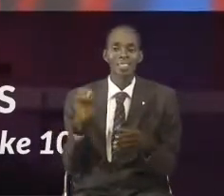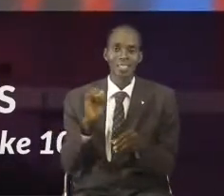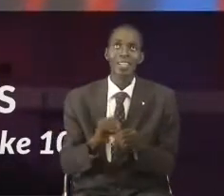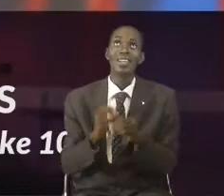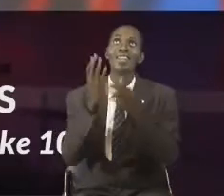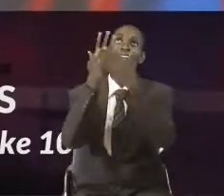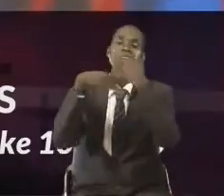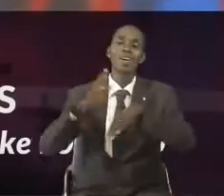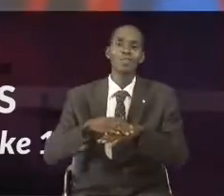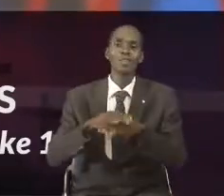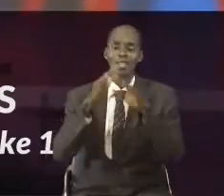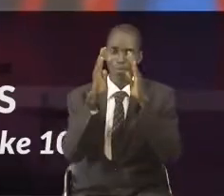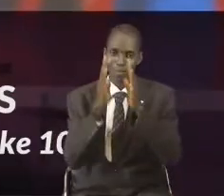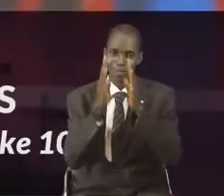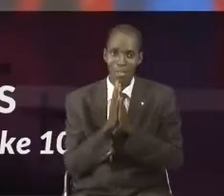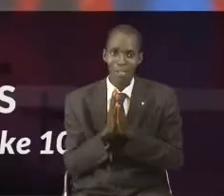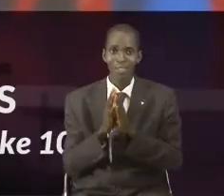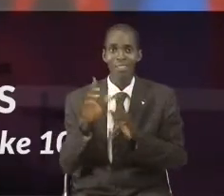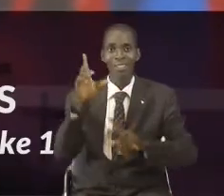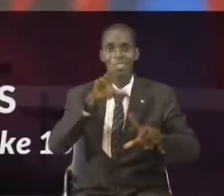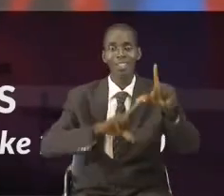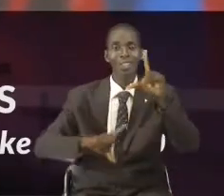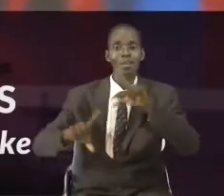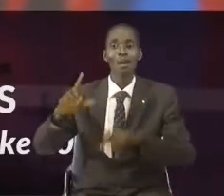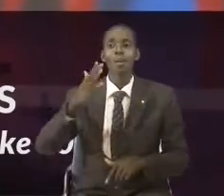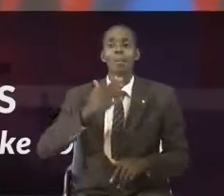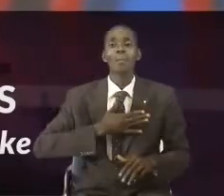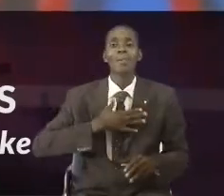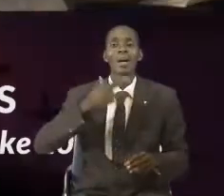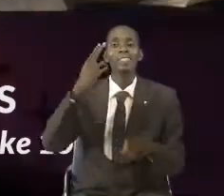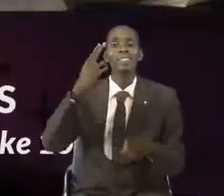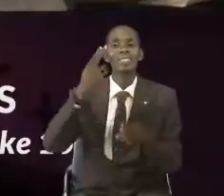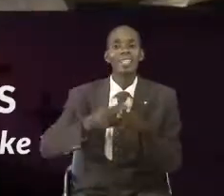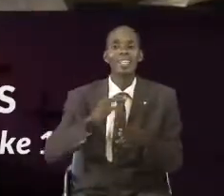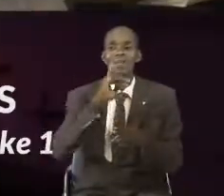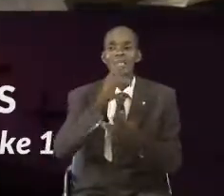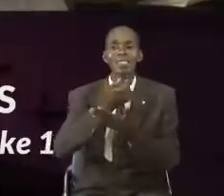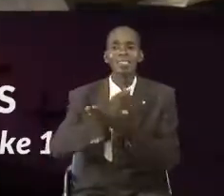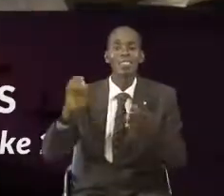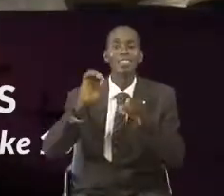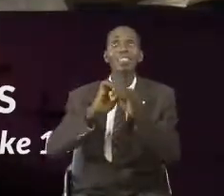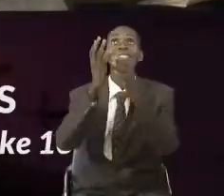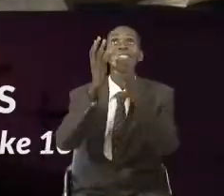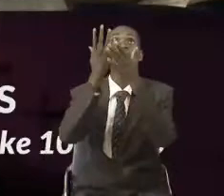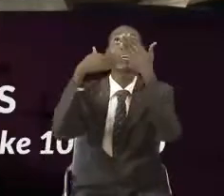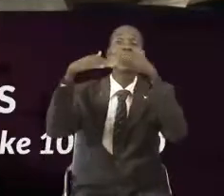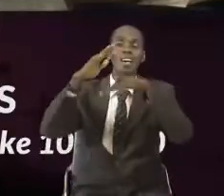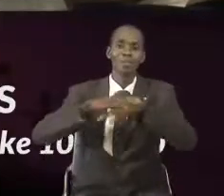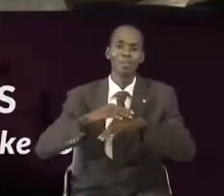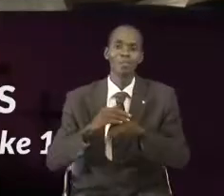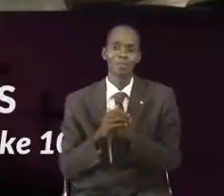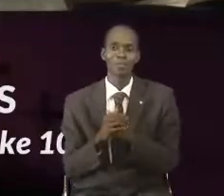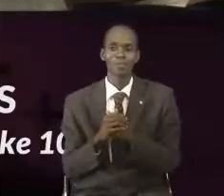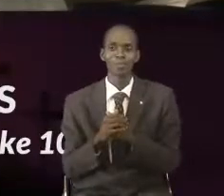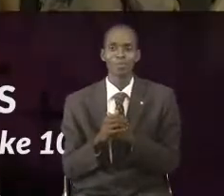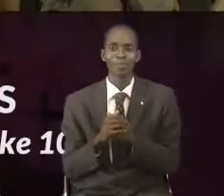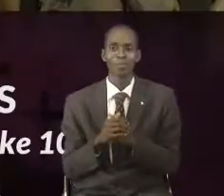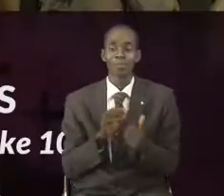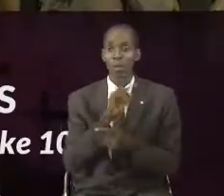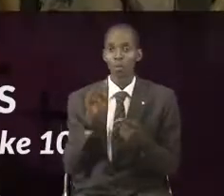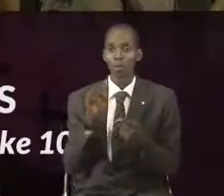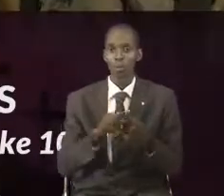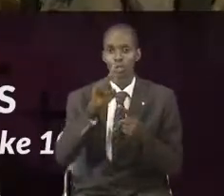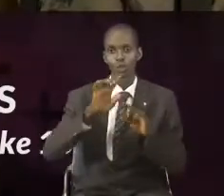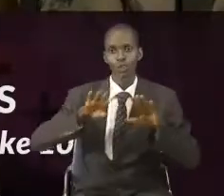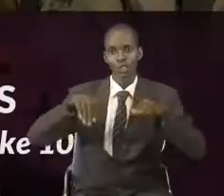names are written in heaven. My name is written in heaven.